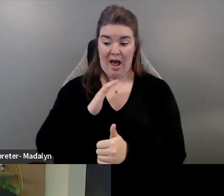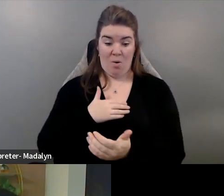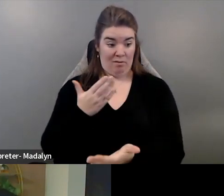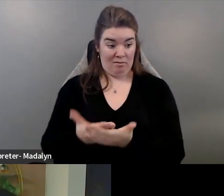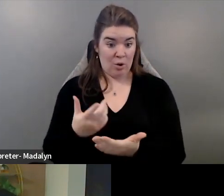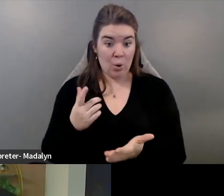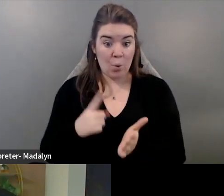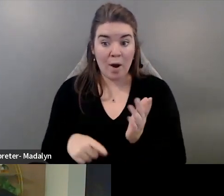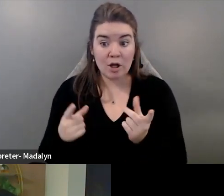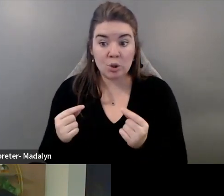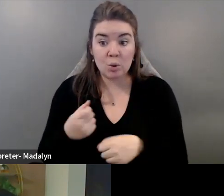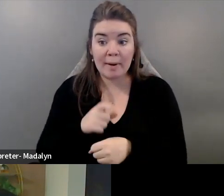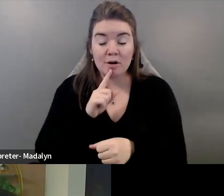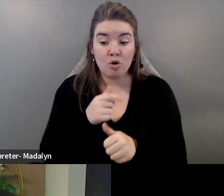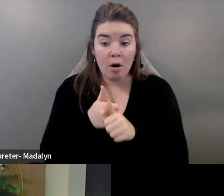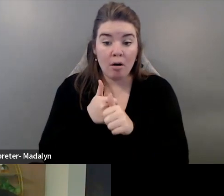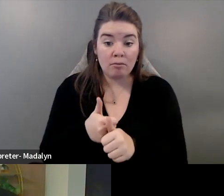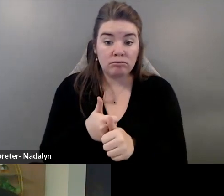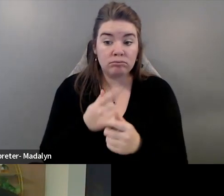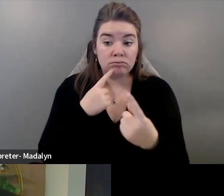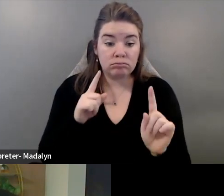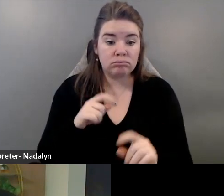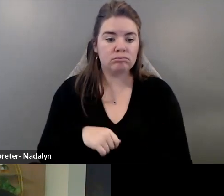document happens. And then section 9 is the signatures.